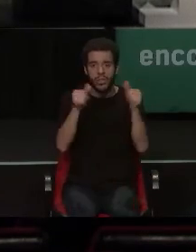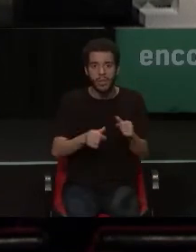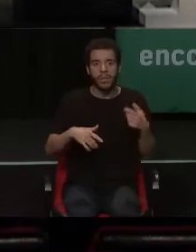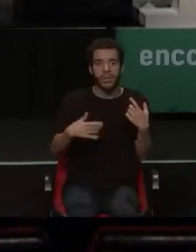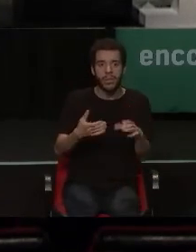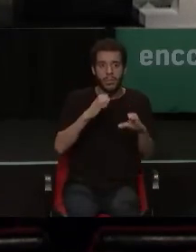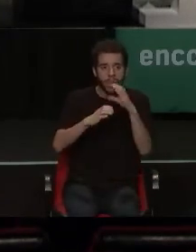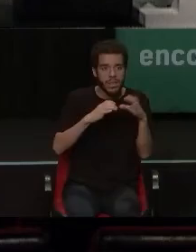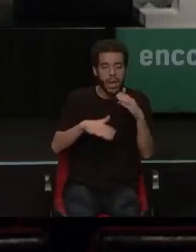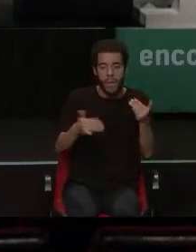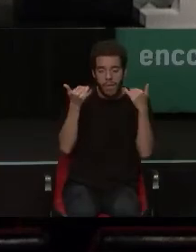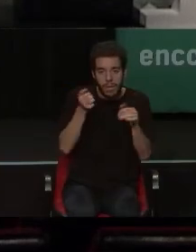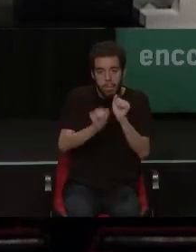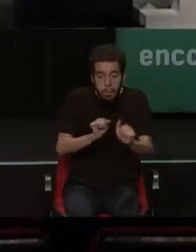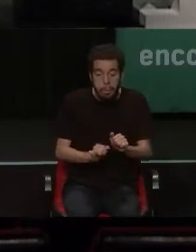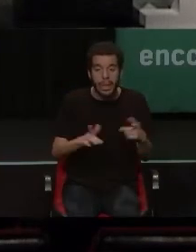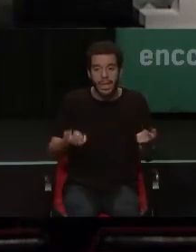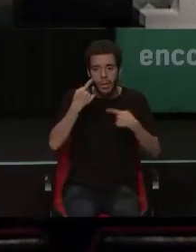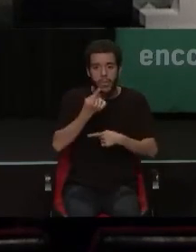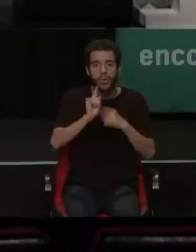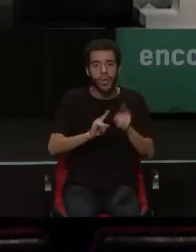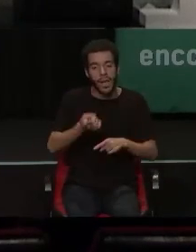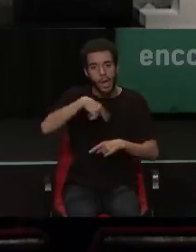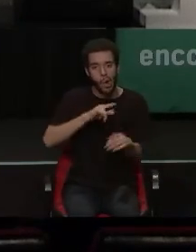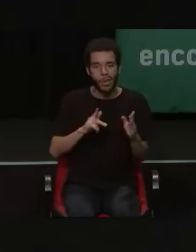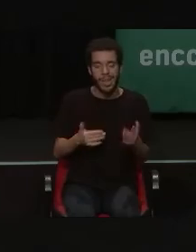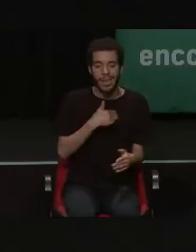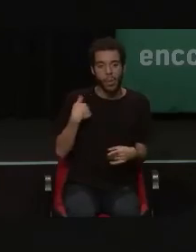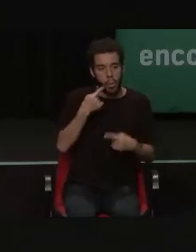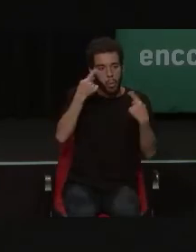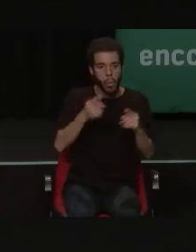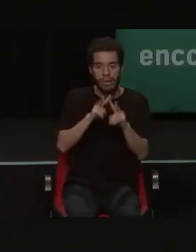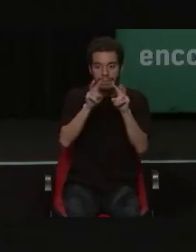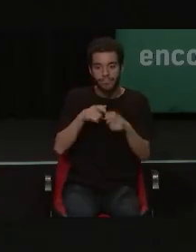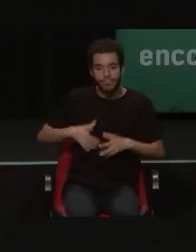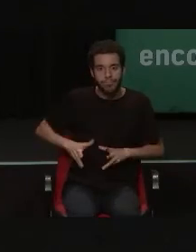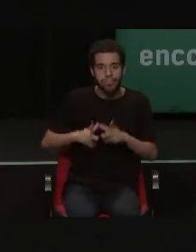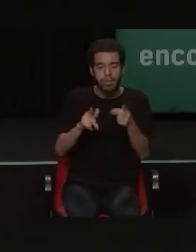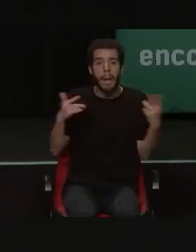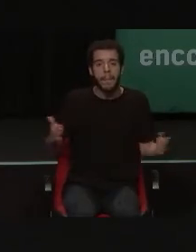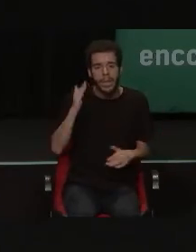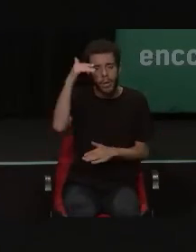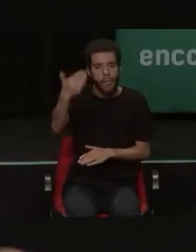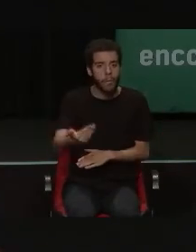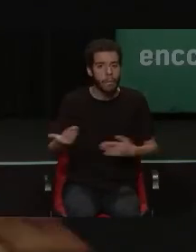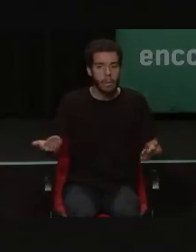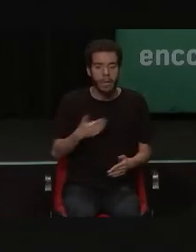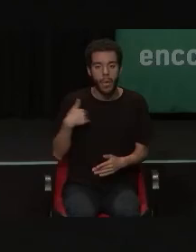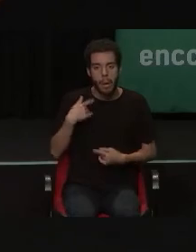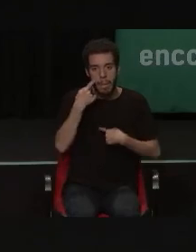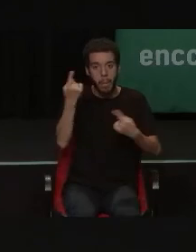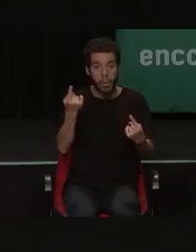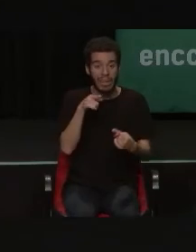artificial intelligence, and so on, which shows how we've been evolving in public health and how the